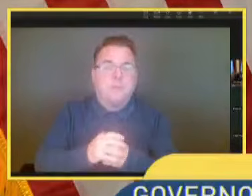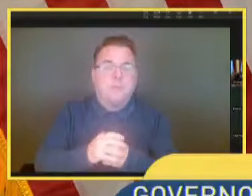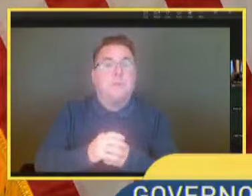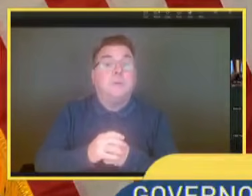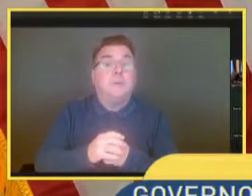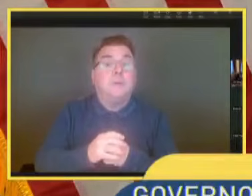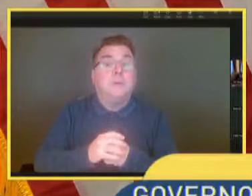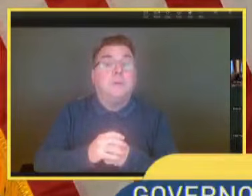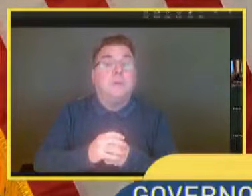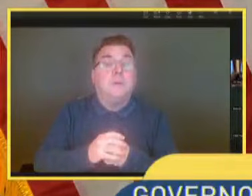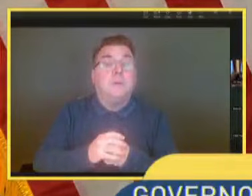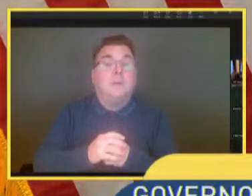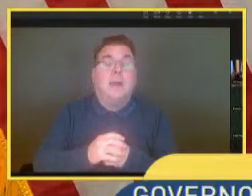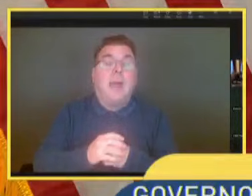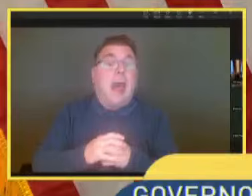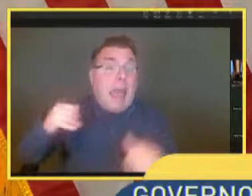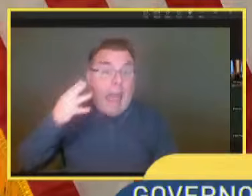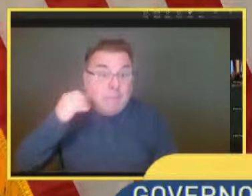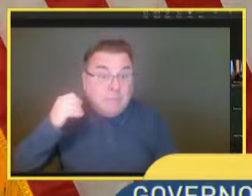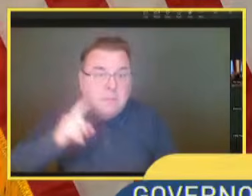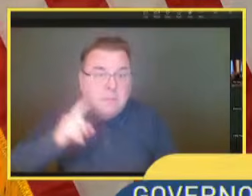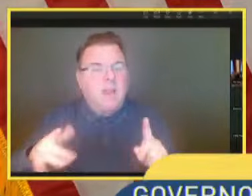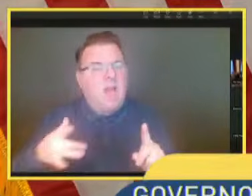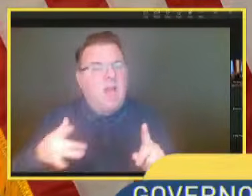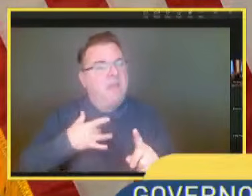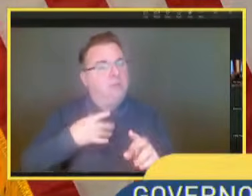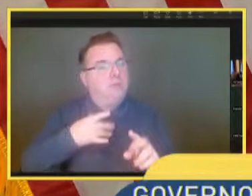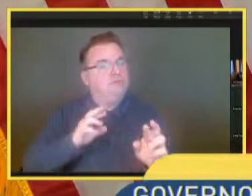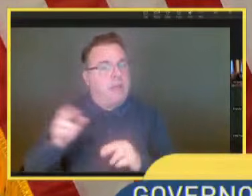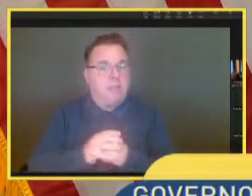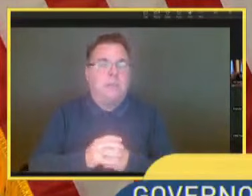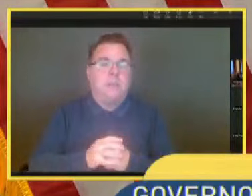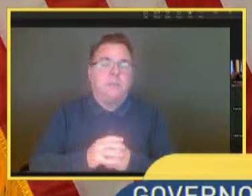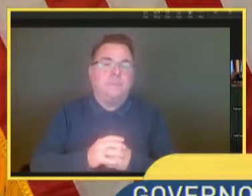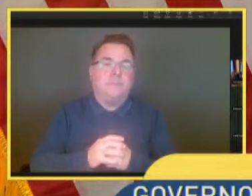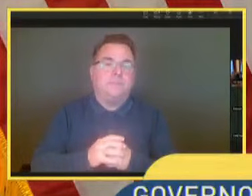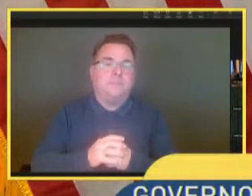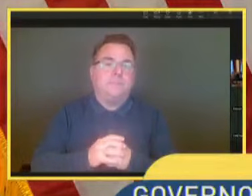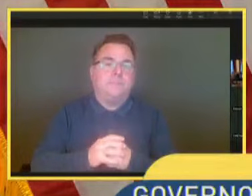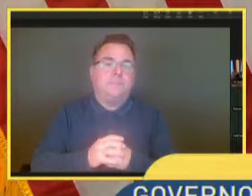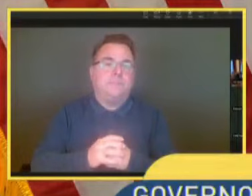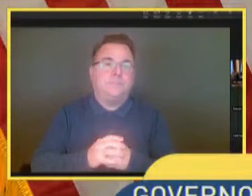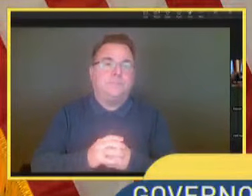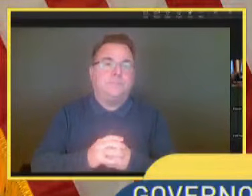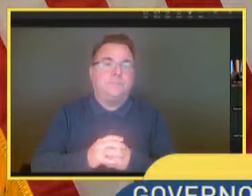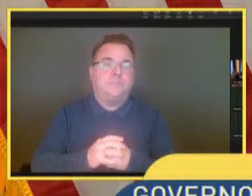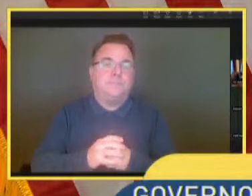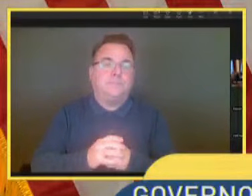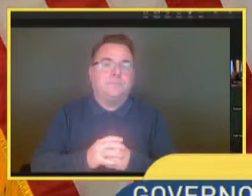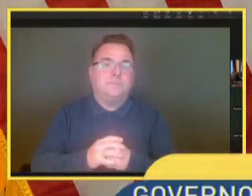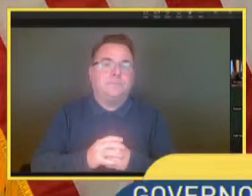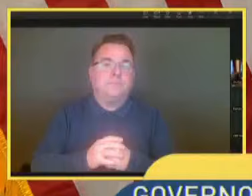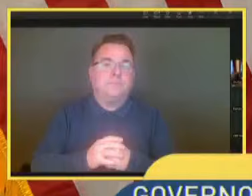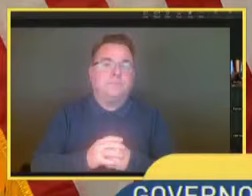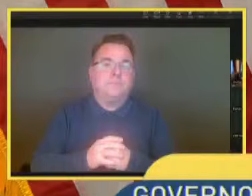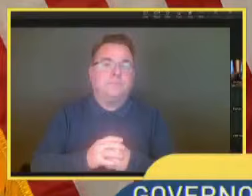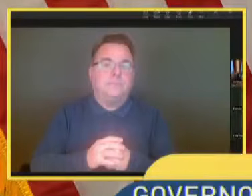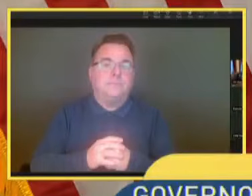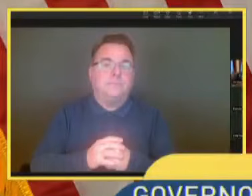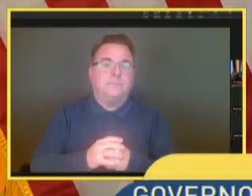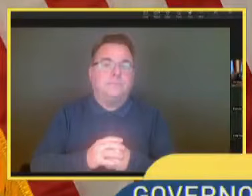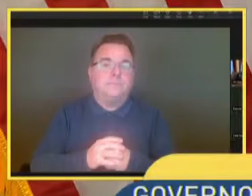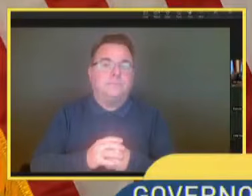but that is something that I deeply appreciate at a time like this, and we're going to do everything we can to be prepared.